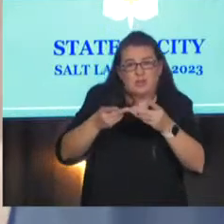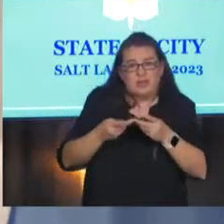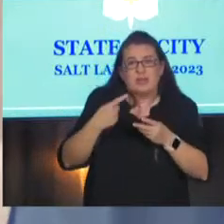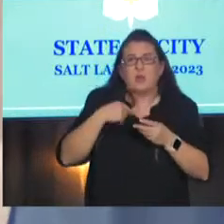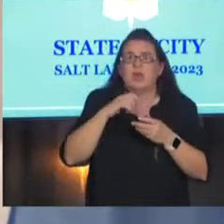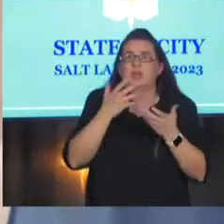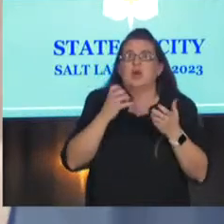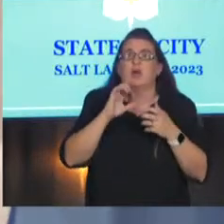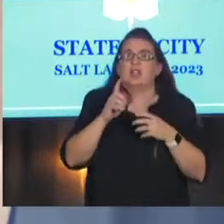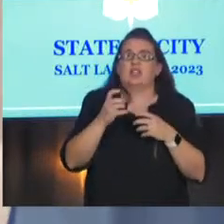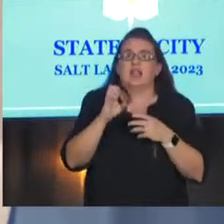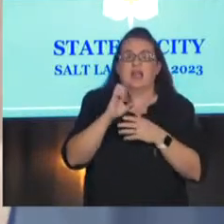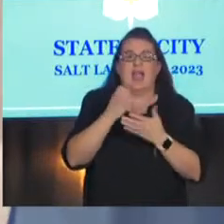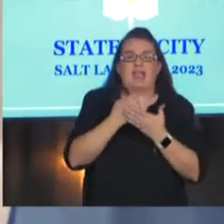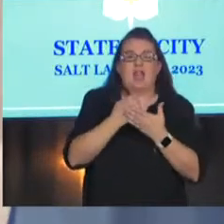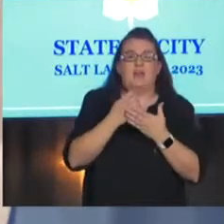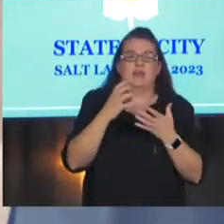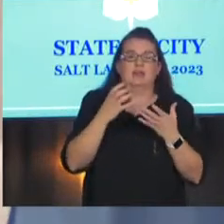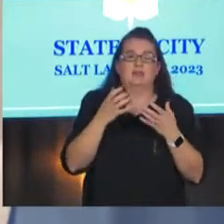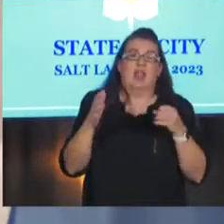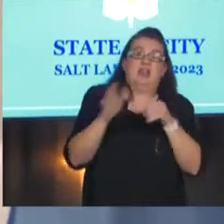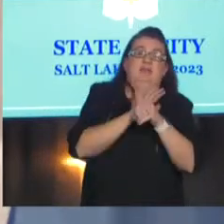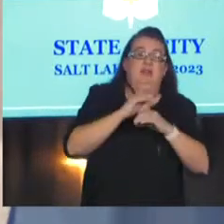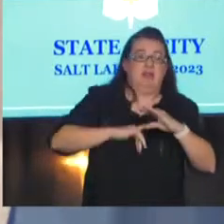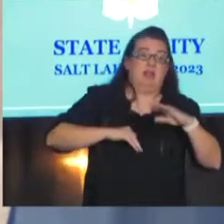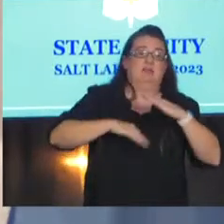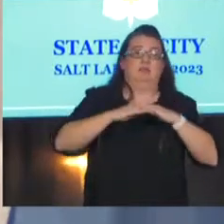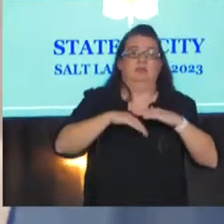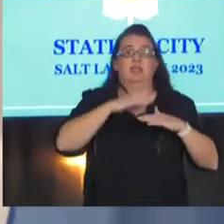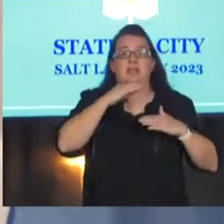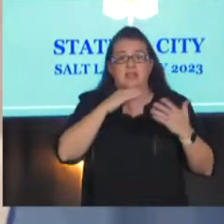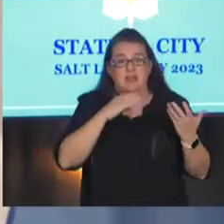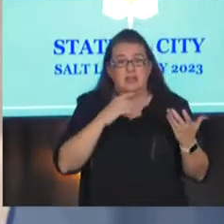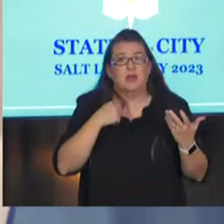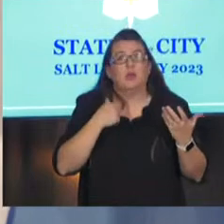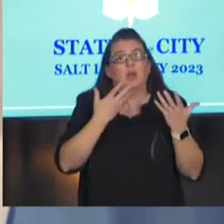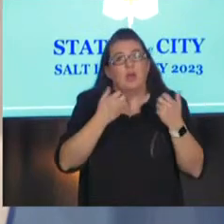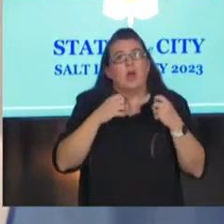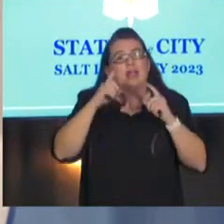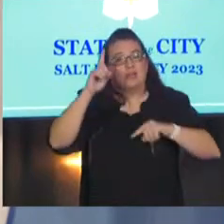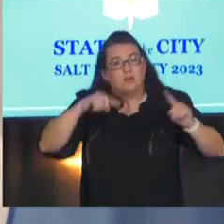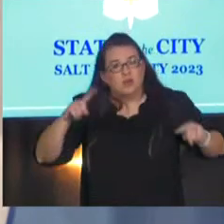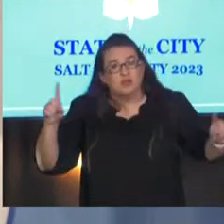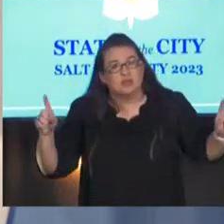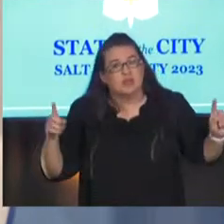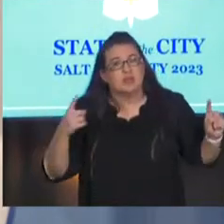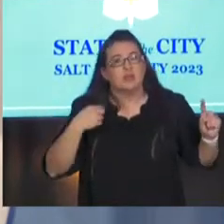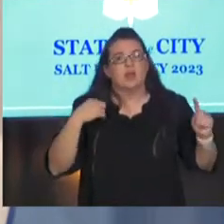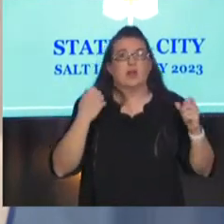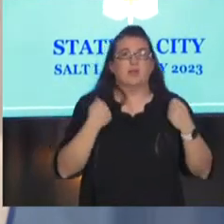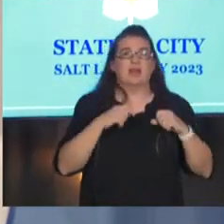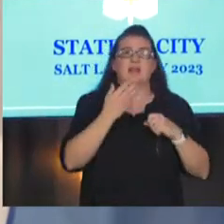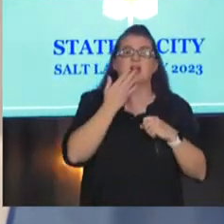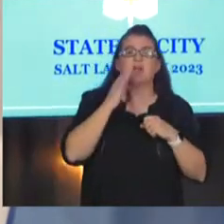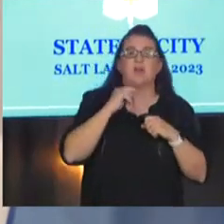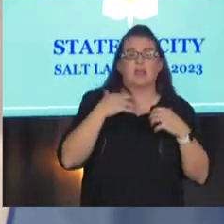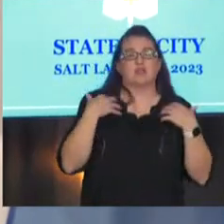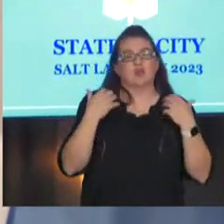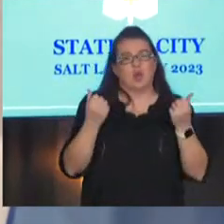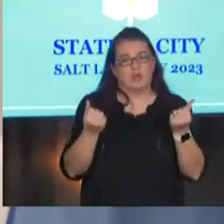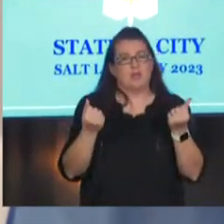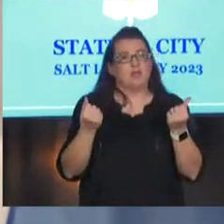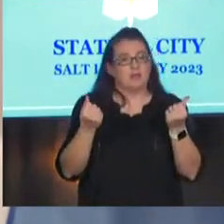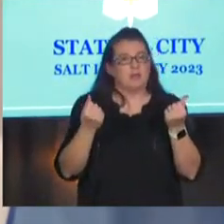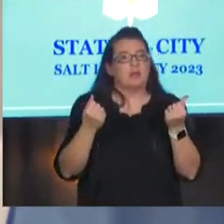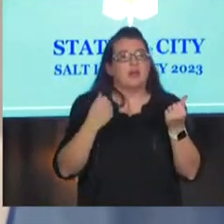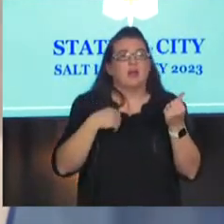economic density. We want economic diversity that makes the city's commercial fabric colorful and strong. We're going to keep